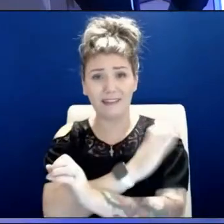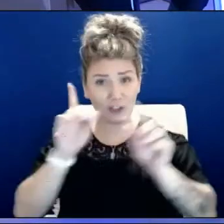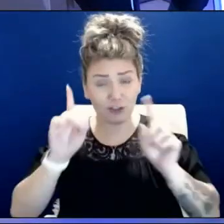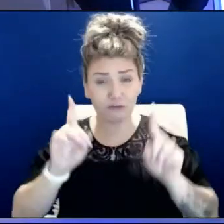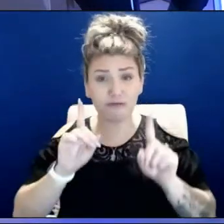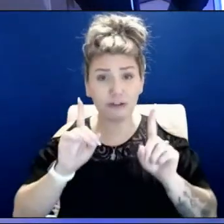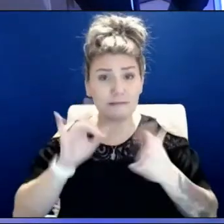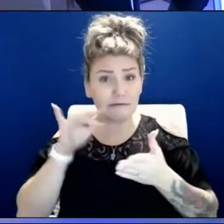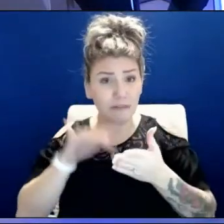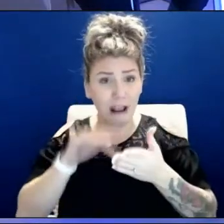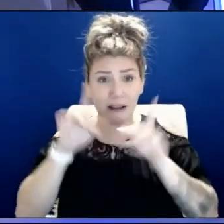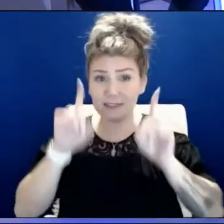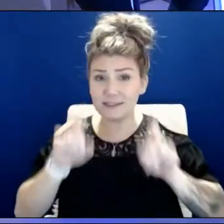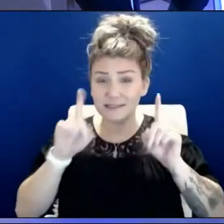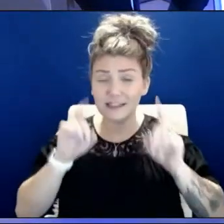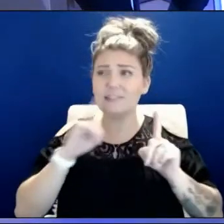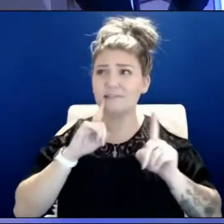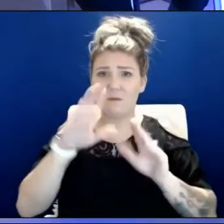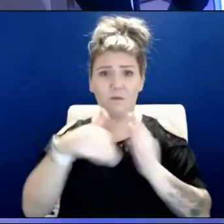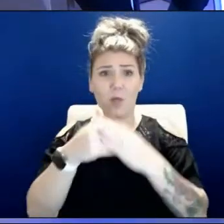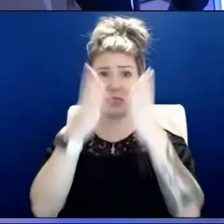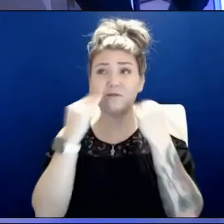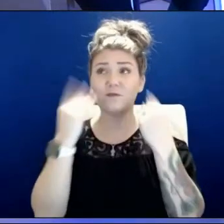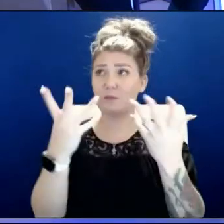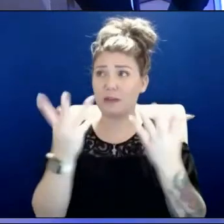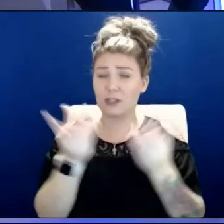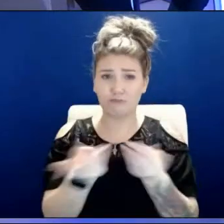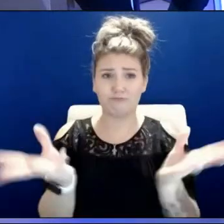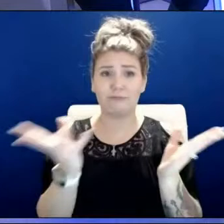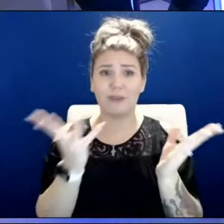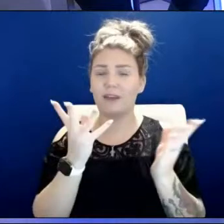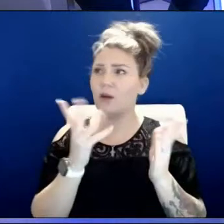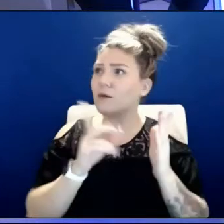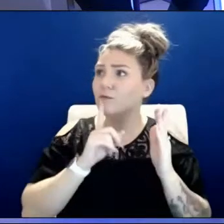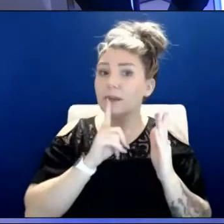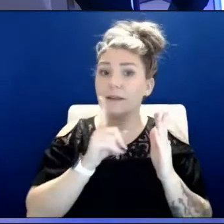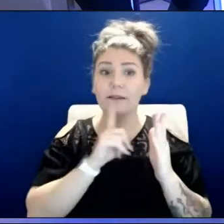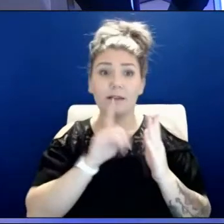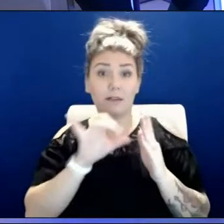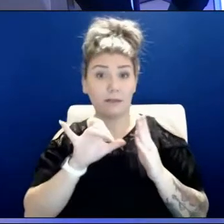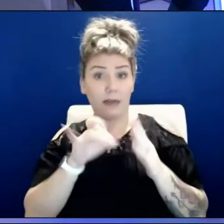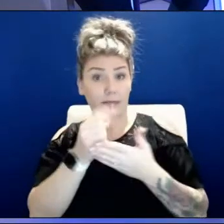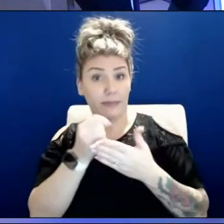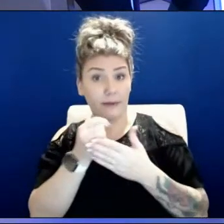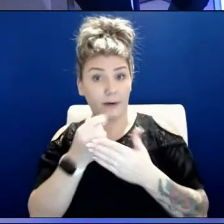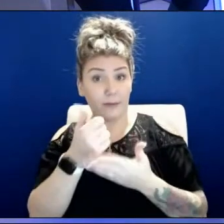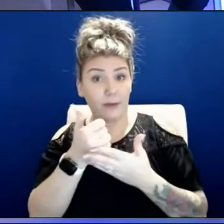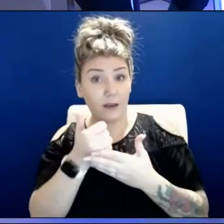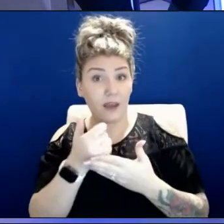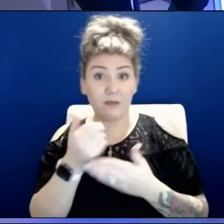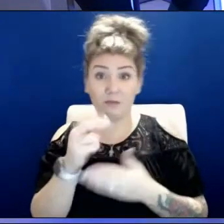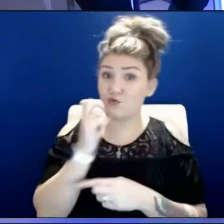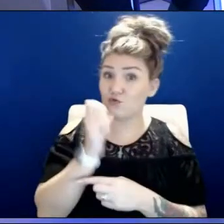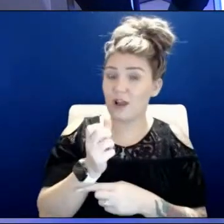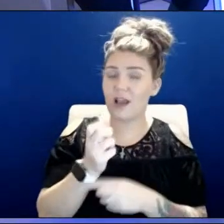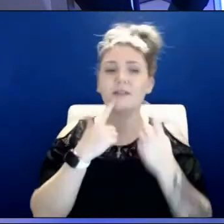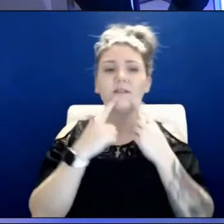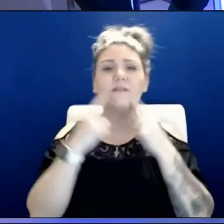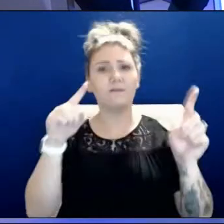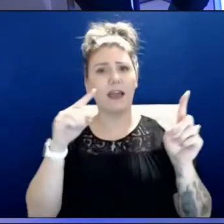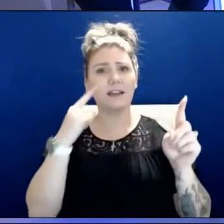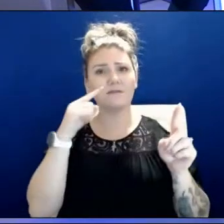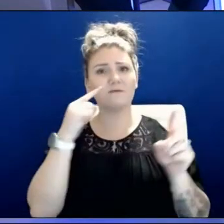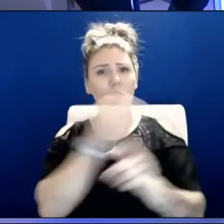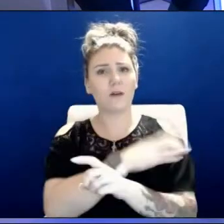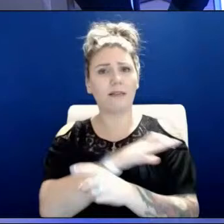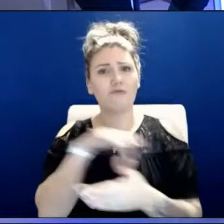so we can all look at it and figure out, wow, did that therapy really help or not? In order to have an effective clinical trial, and one we can have a lot of confidence in, there